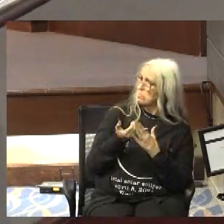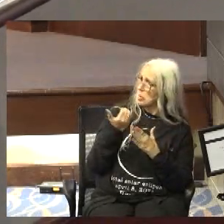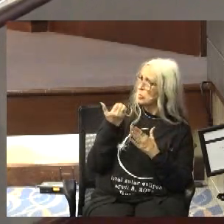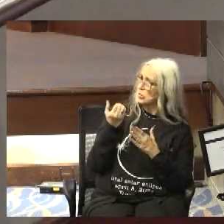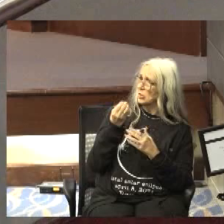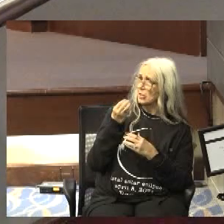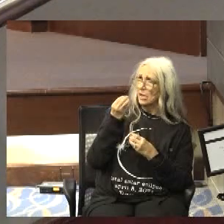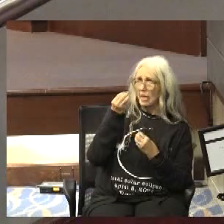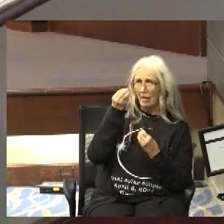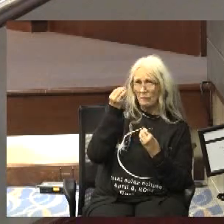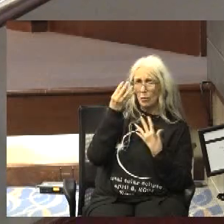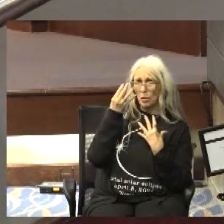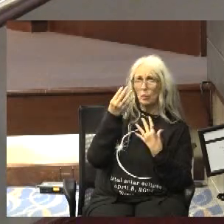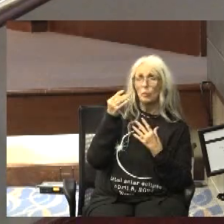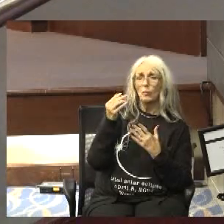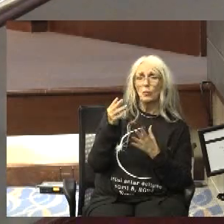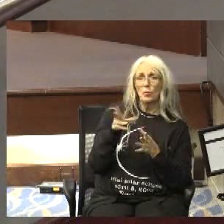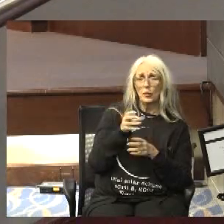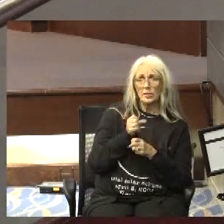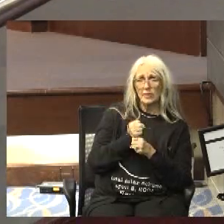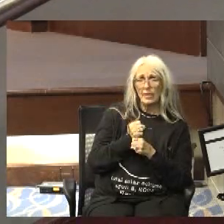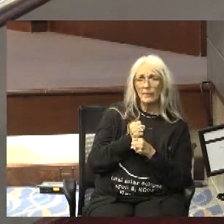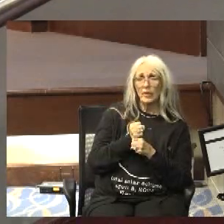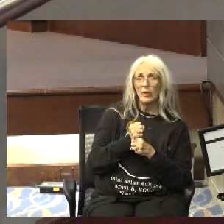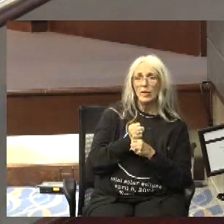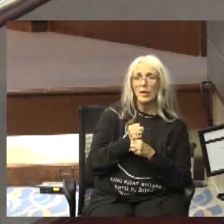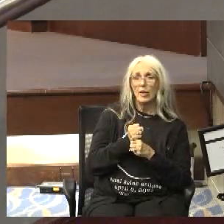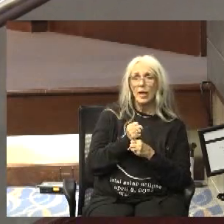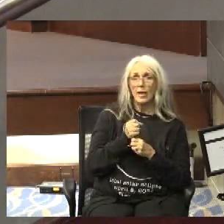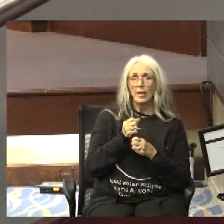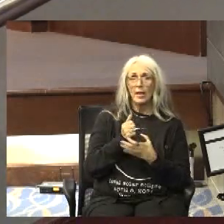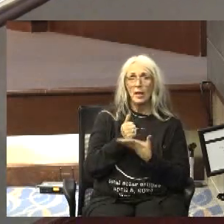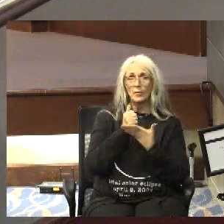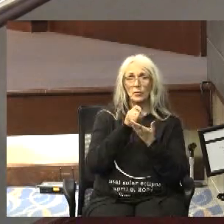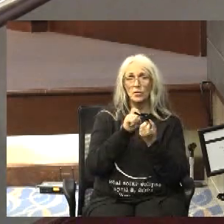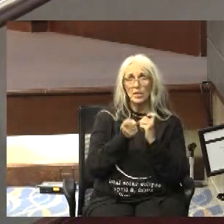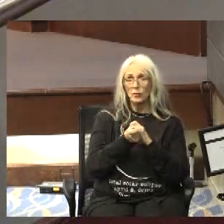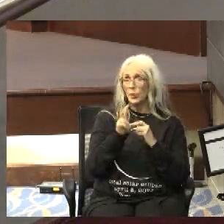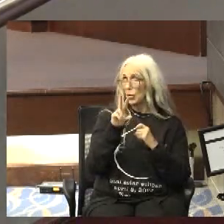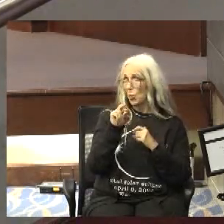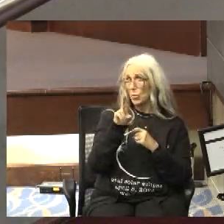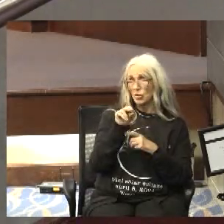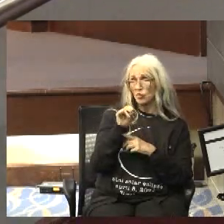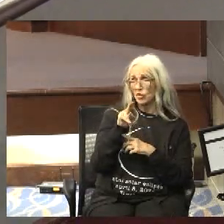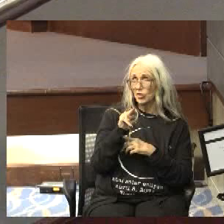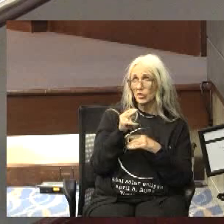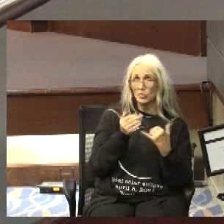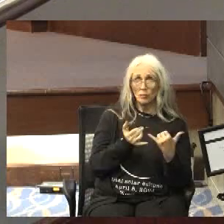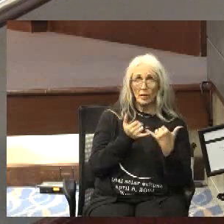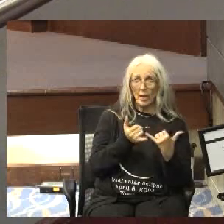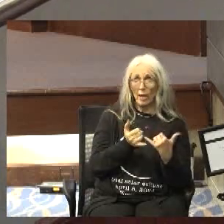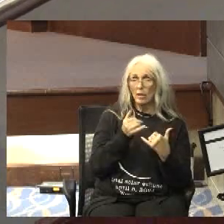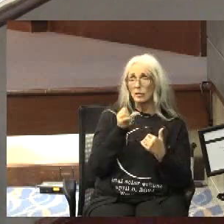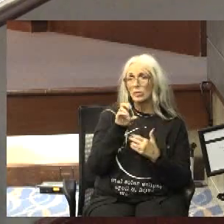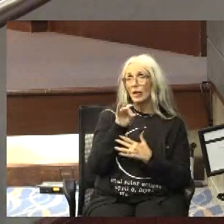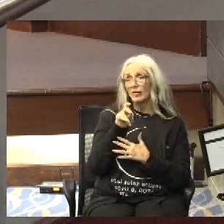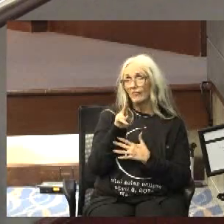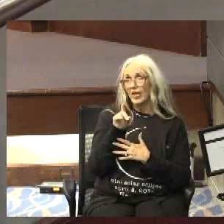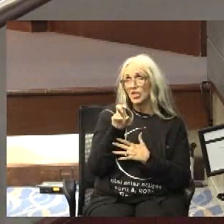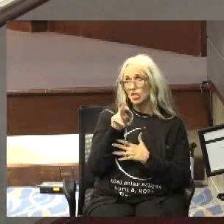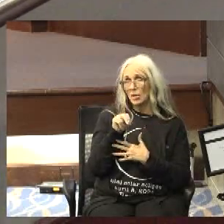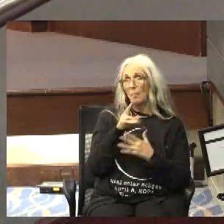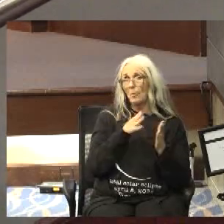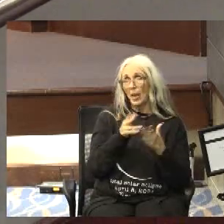received and provides a transition, because right now we don't have any restrictions at all, so the conservation plan would be